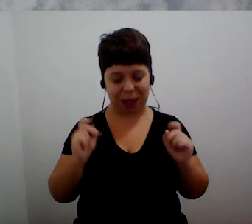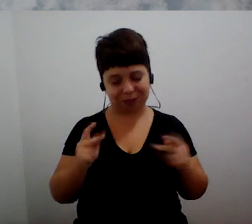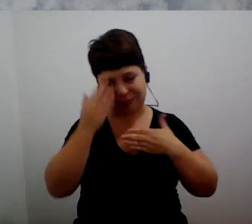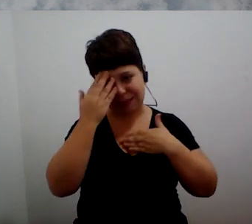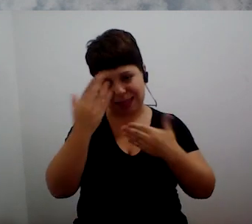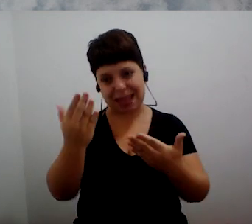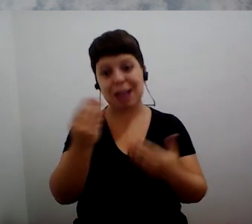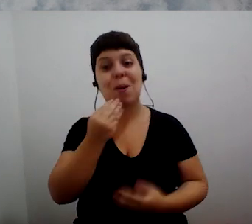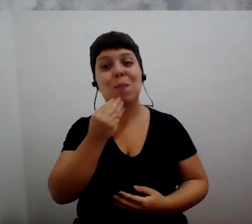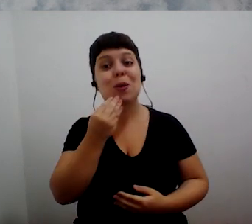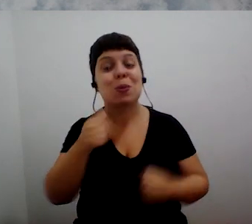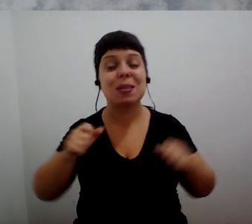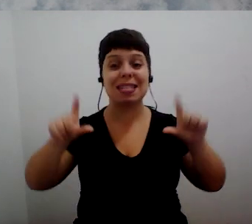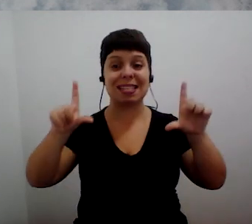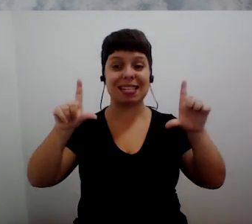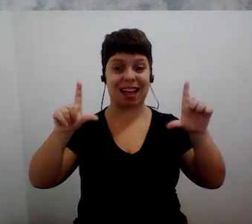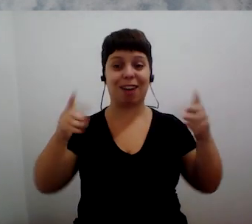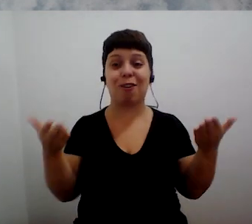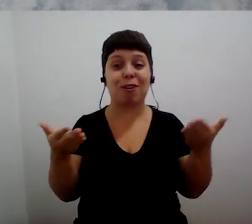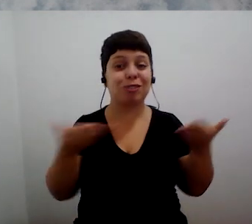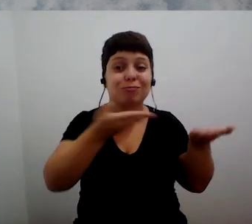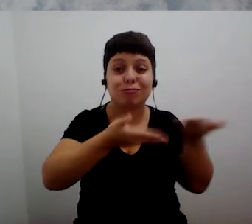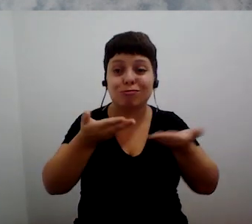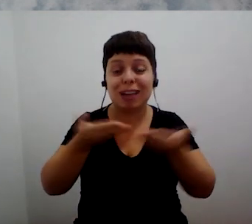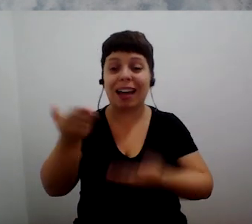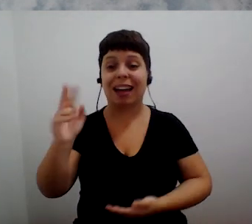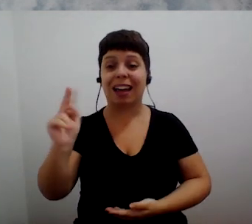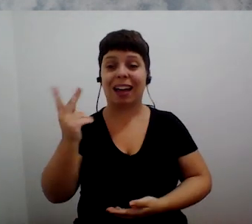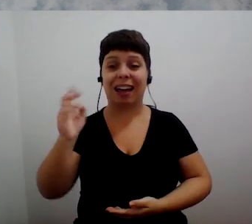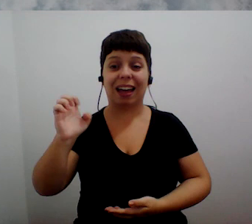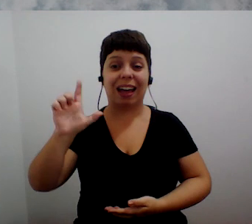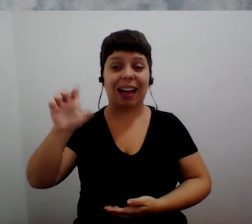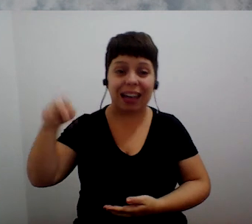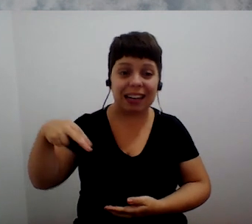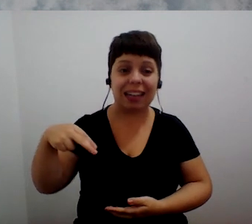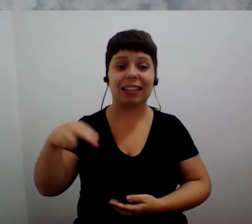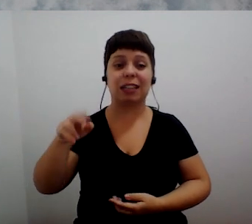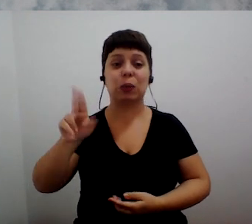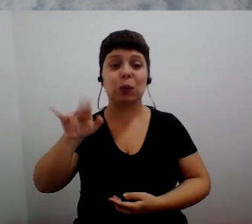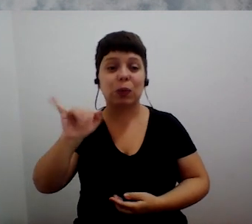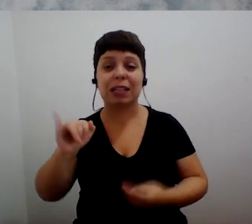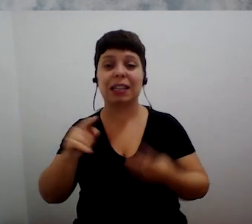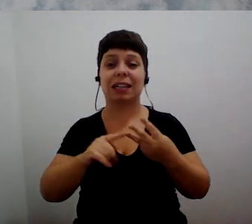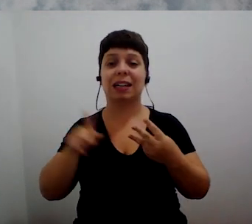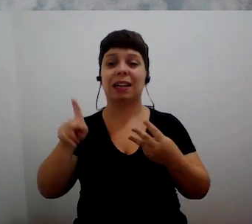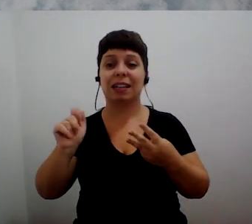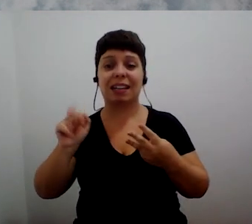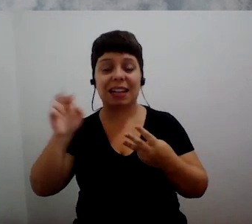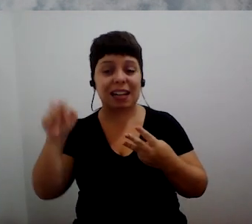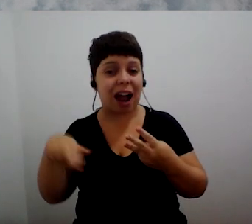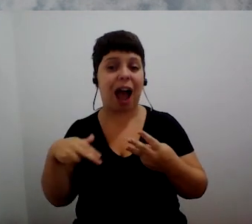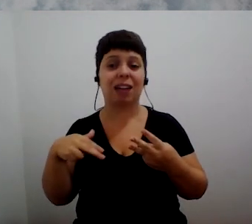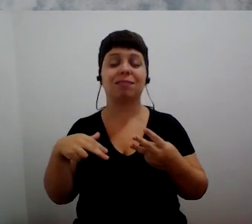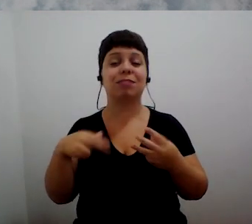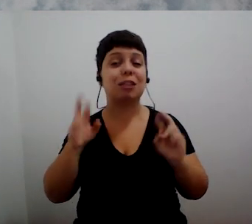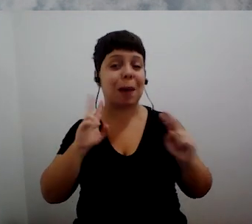nice to meet you, Ellen, and you and me. Karen, see you again. It's my pleasure. Tuha, thank you for the opportunity. You